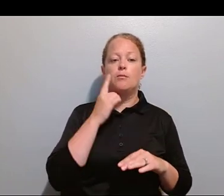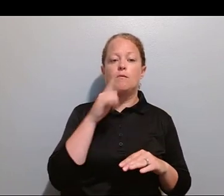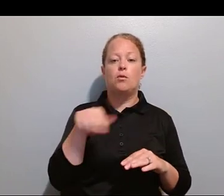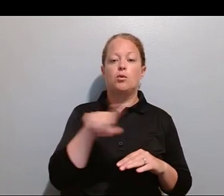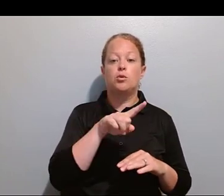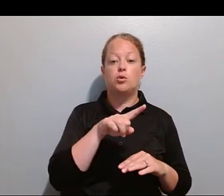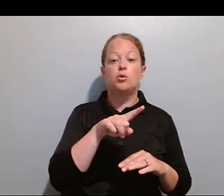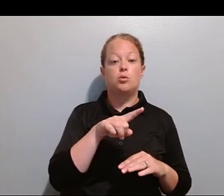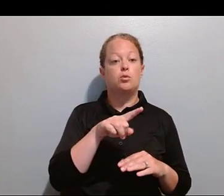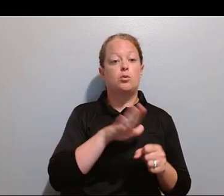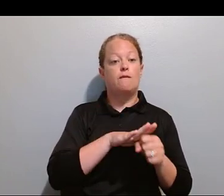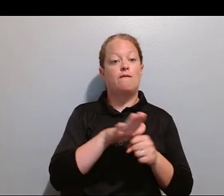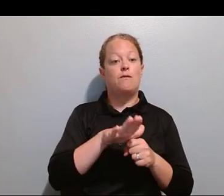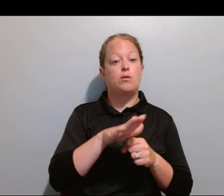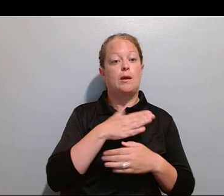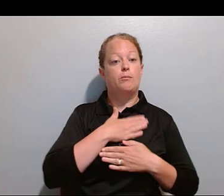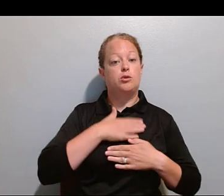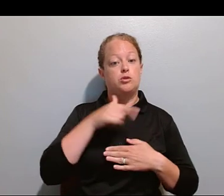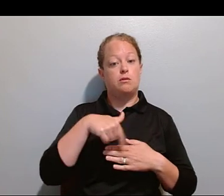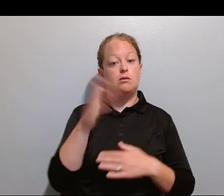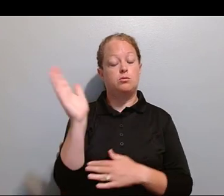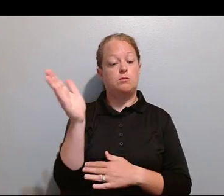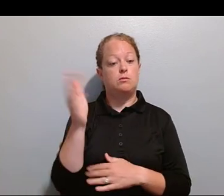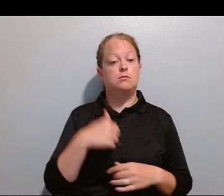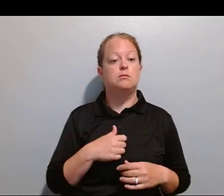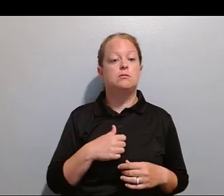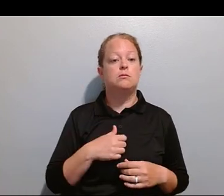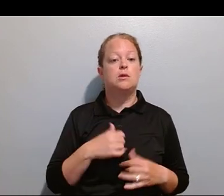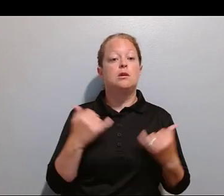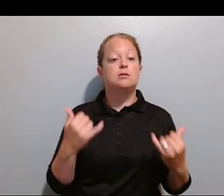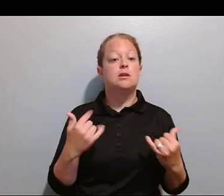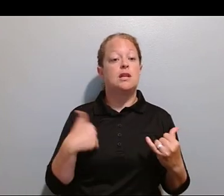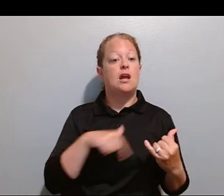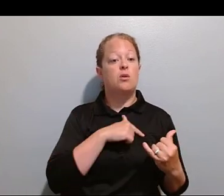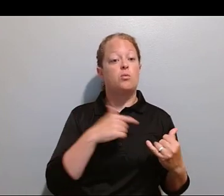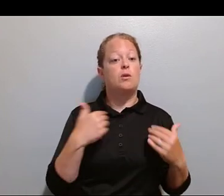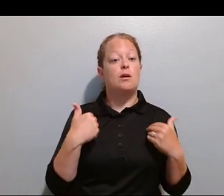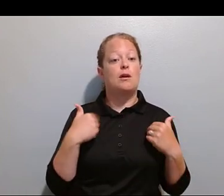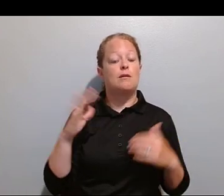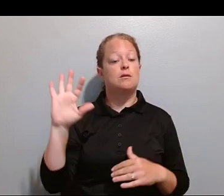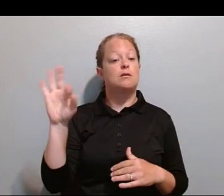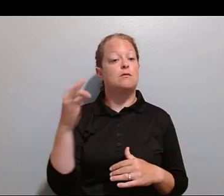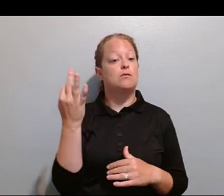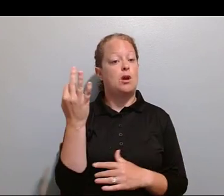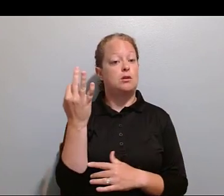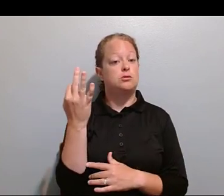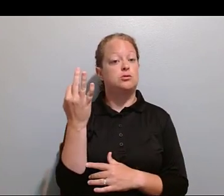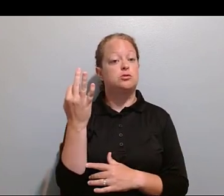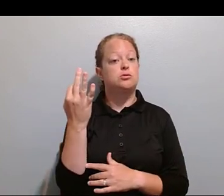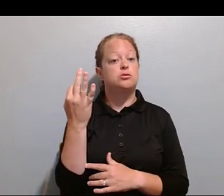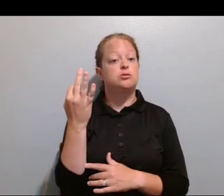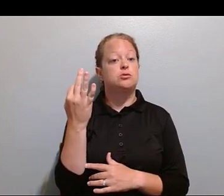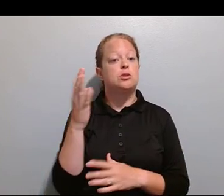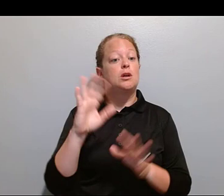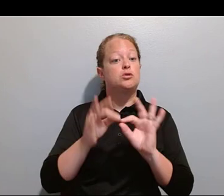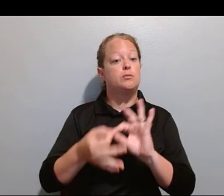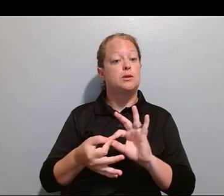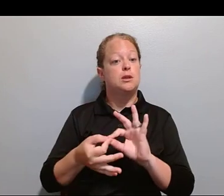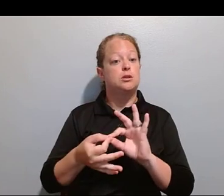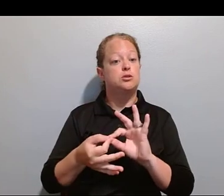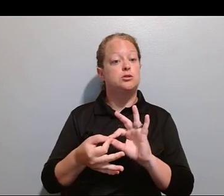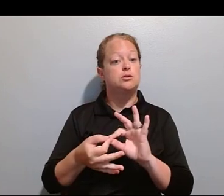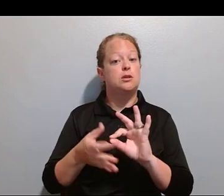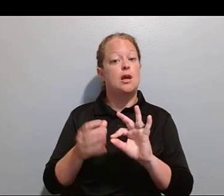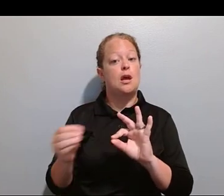the webinar. We are happy to present today's session in French with simultaneous interpretation in